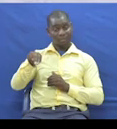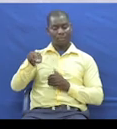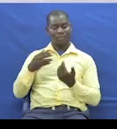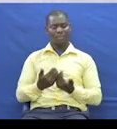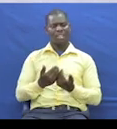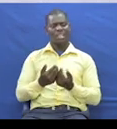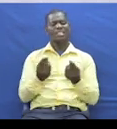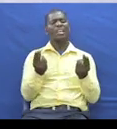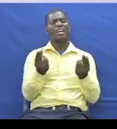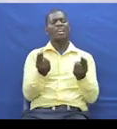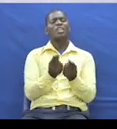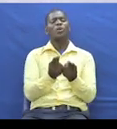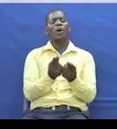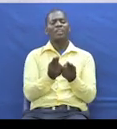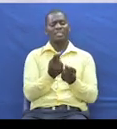is equal to the number